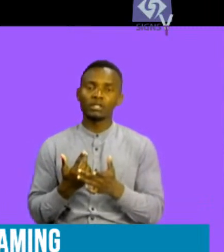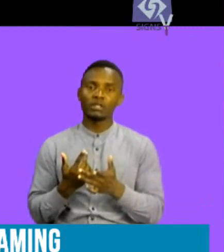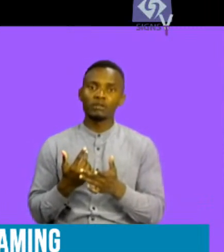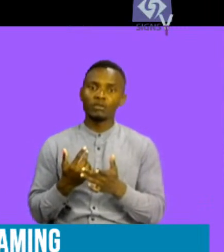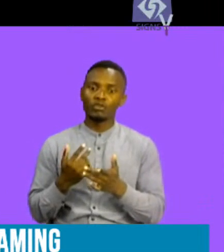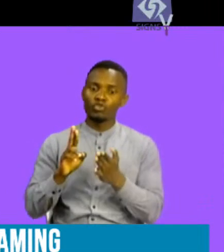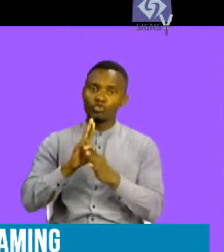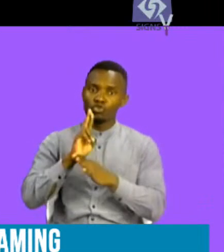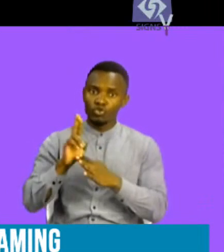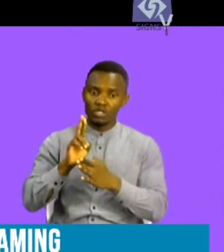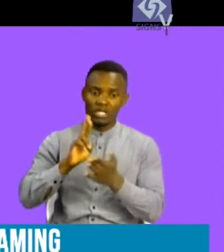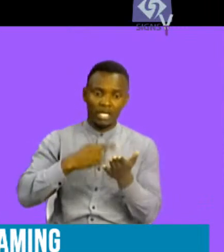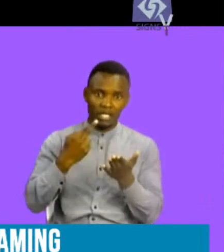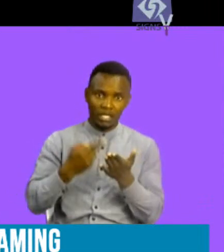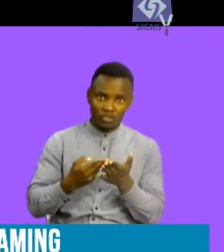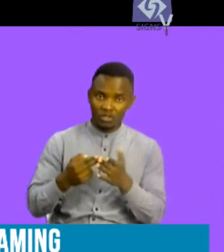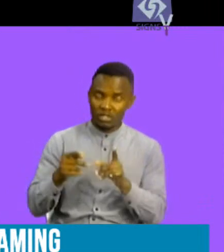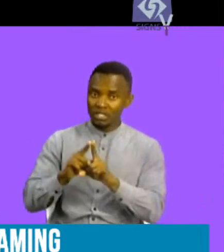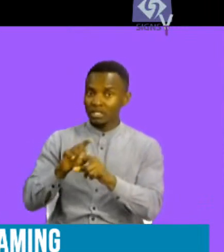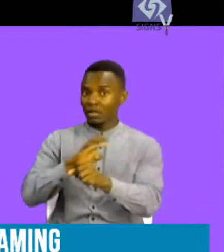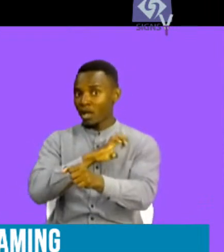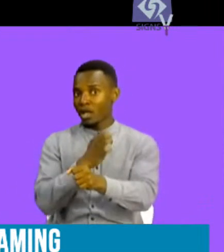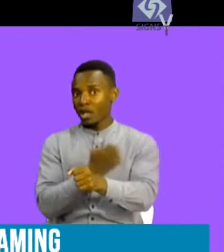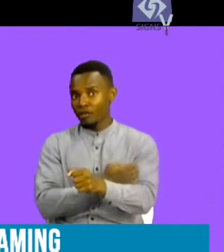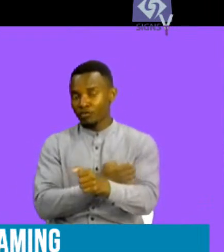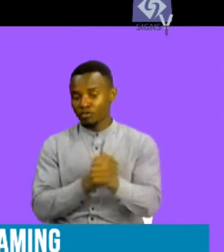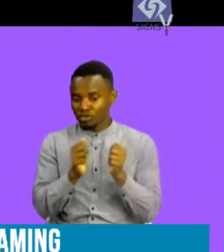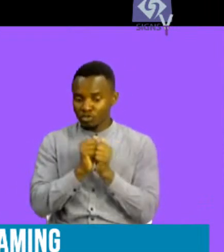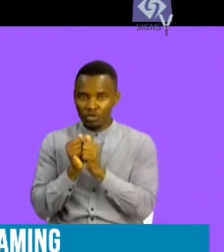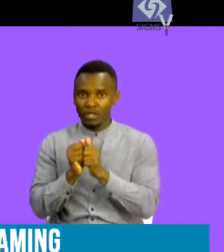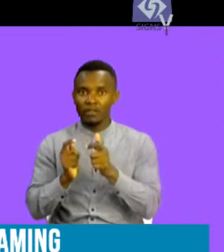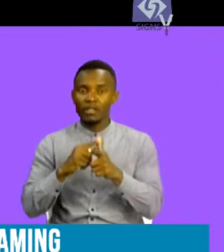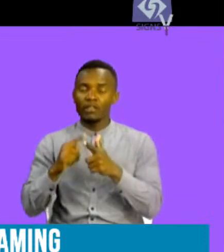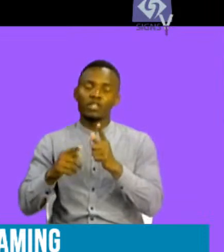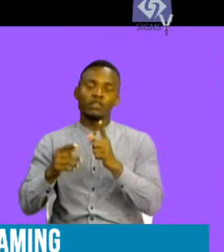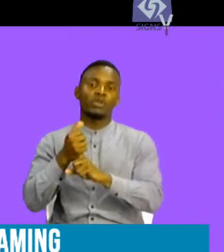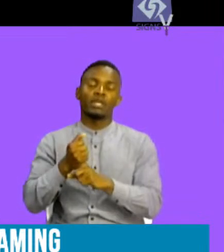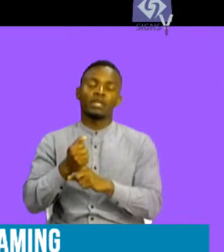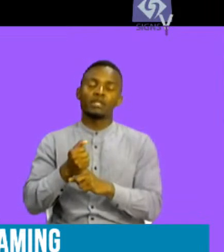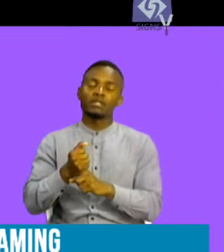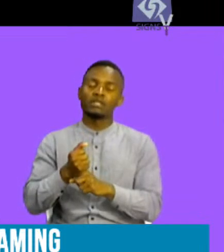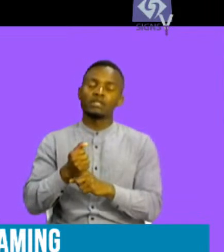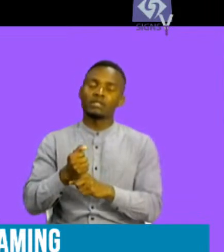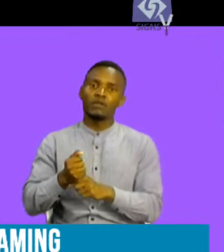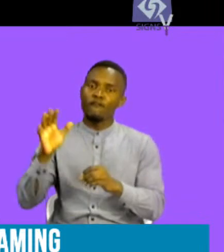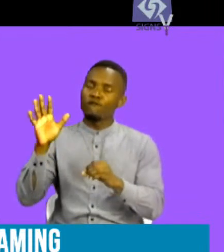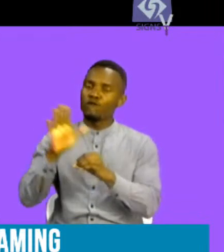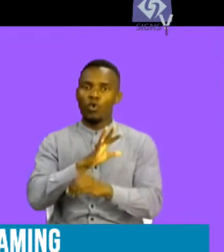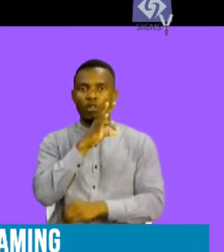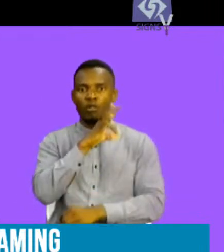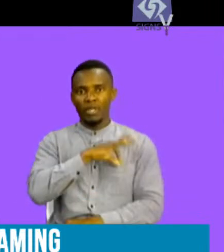efforts in order that we reap the maximum benefits from resources both from the government